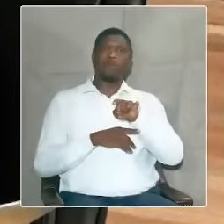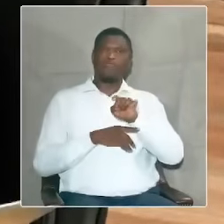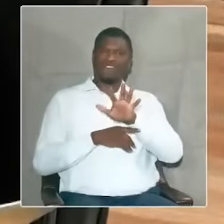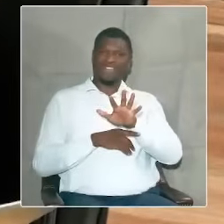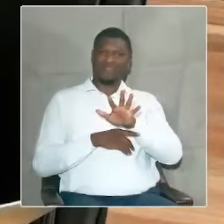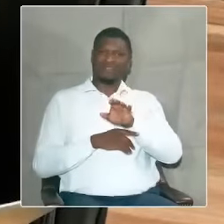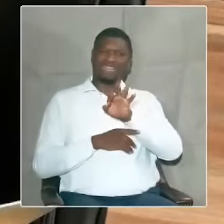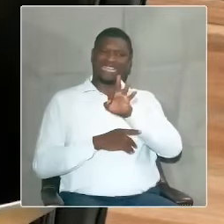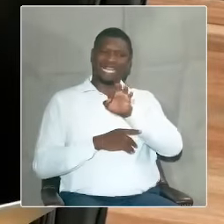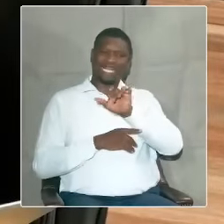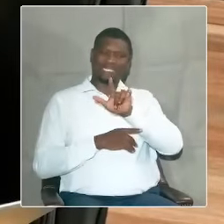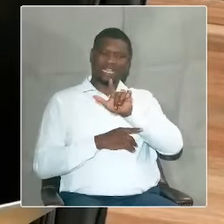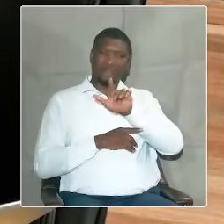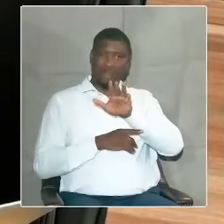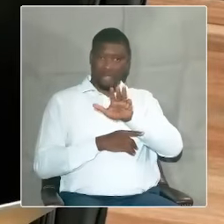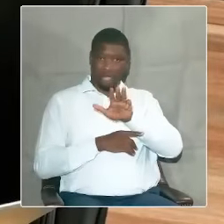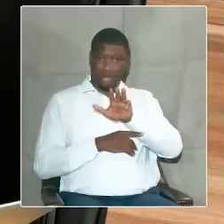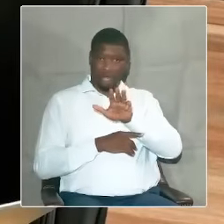379,